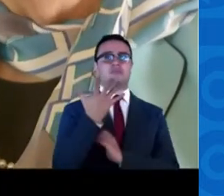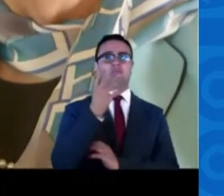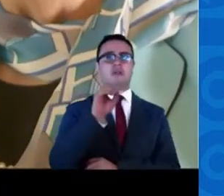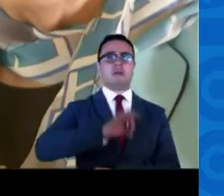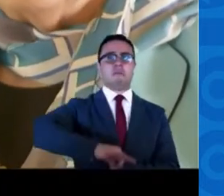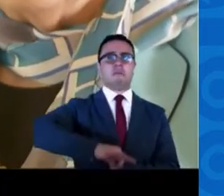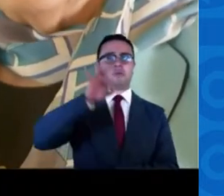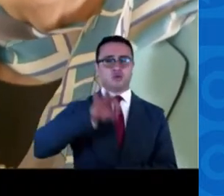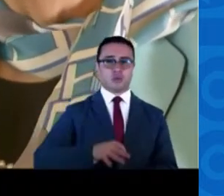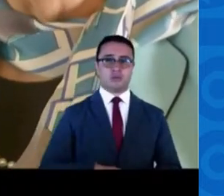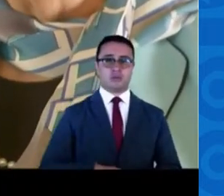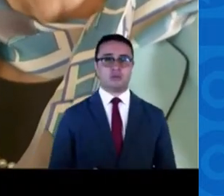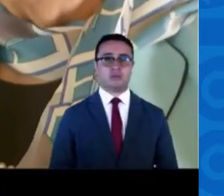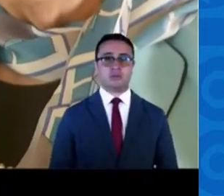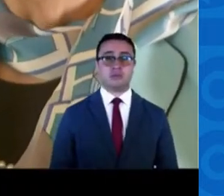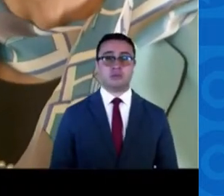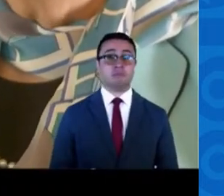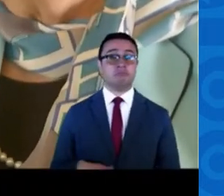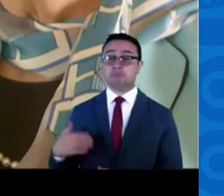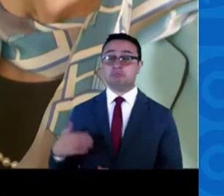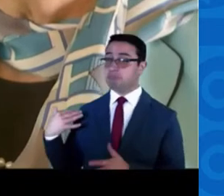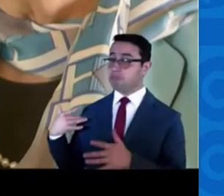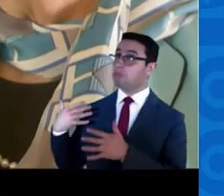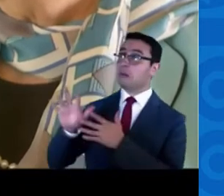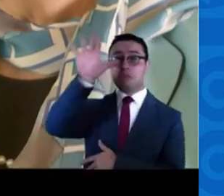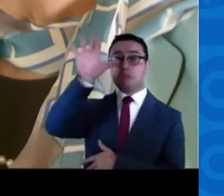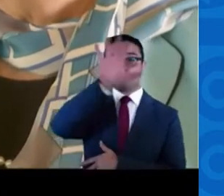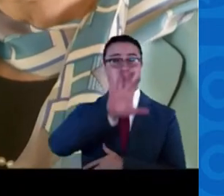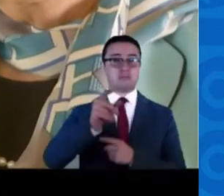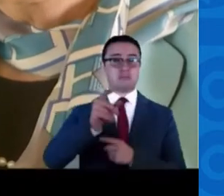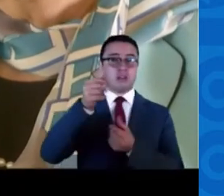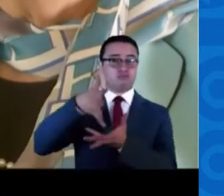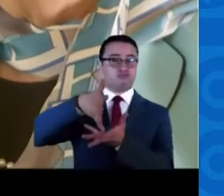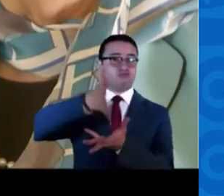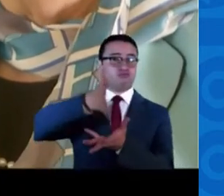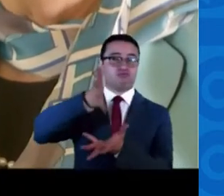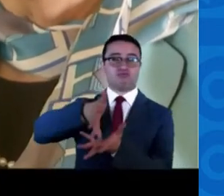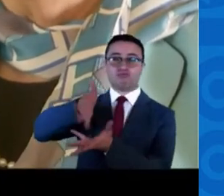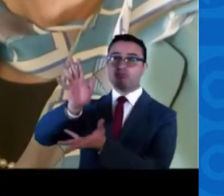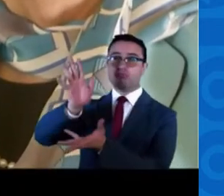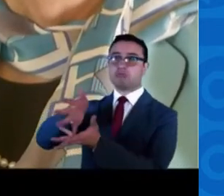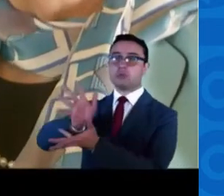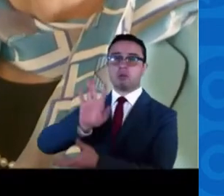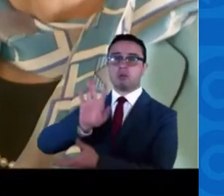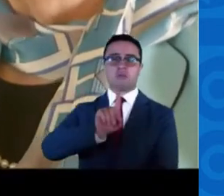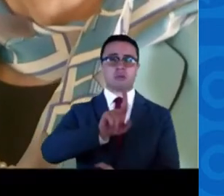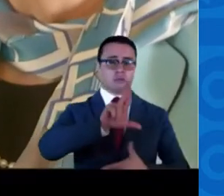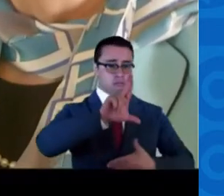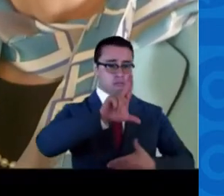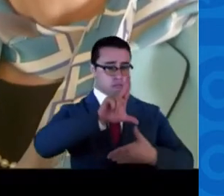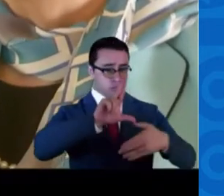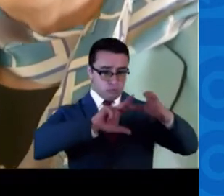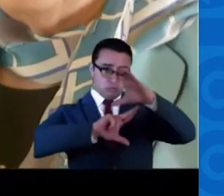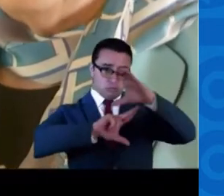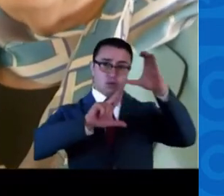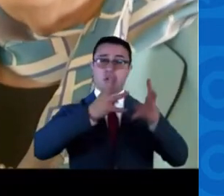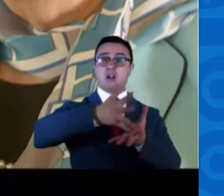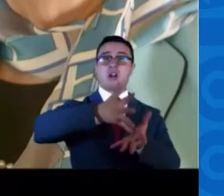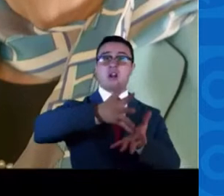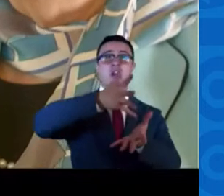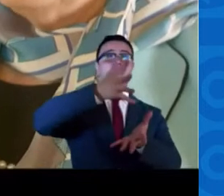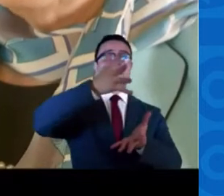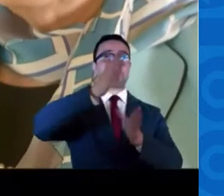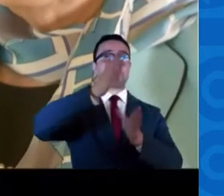The US has 50% of the world wealth. Wealth has increased, except in Latin America and